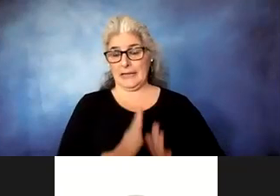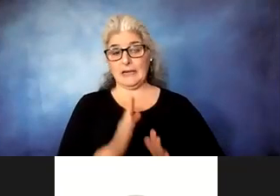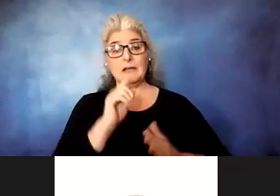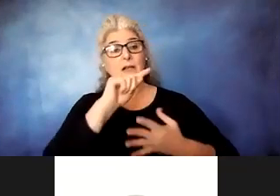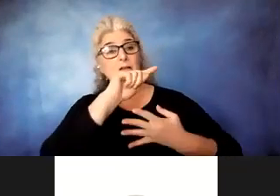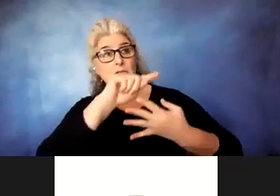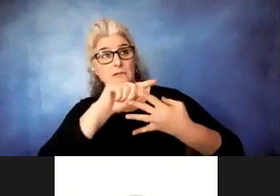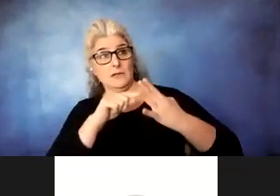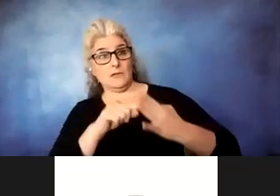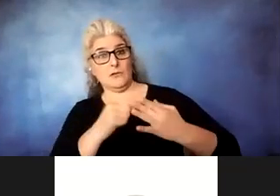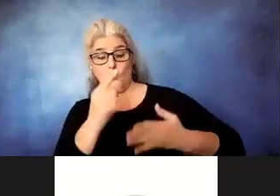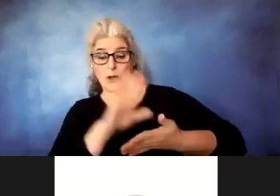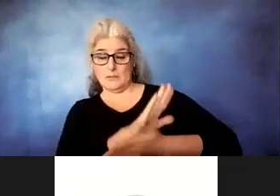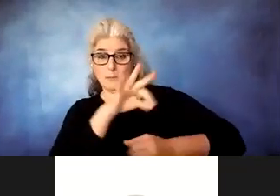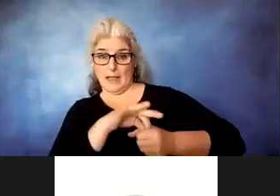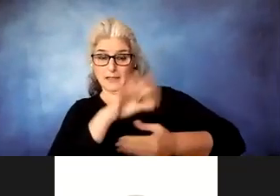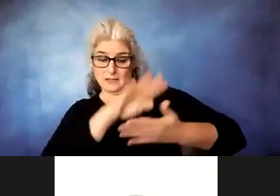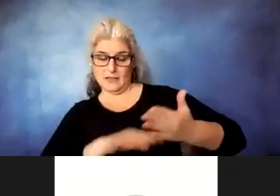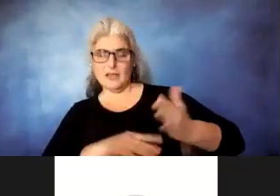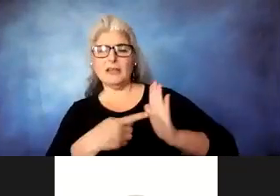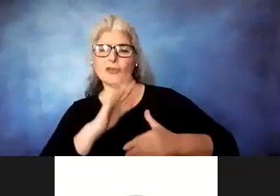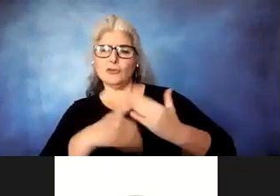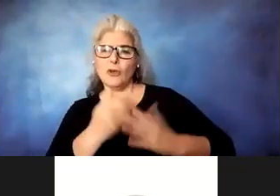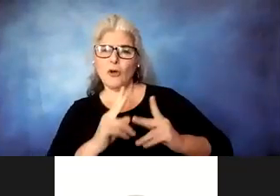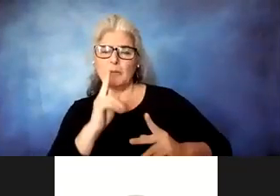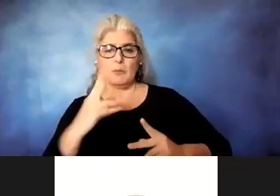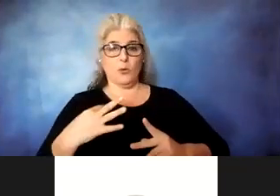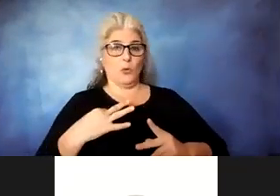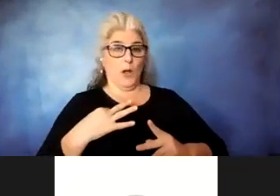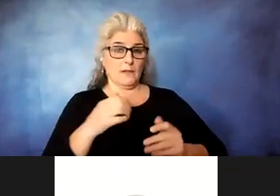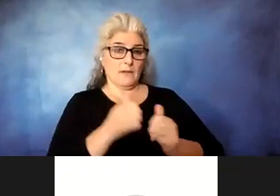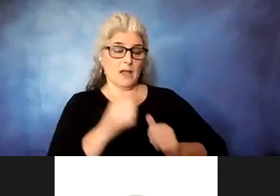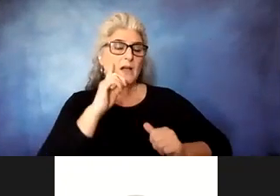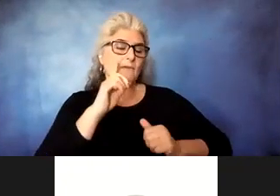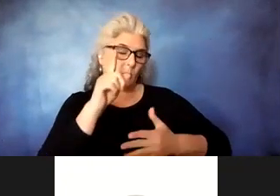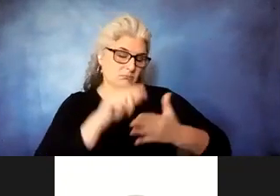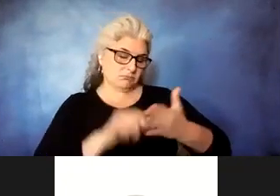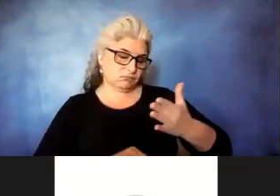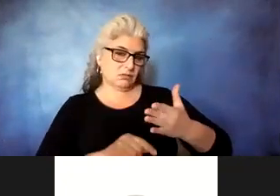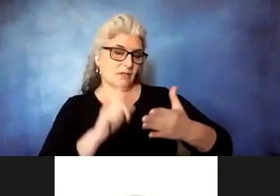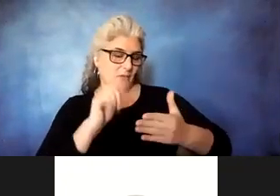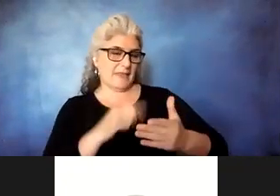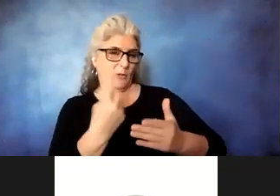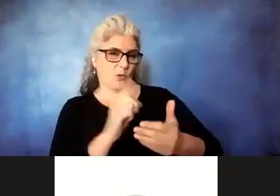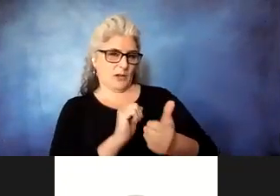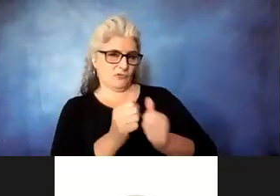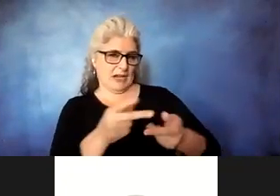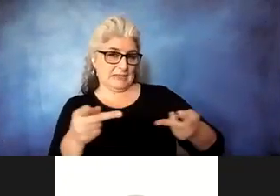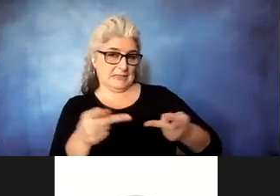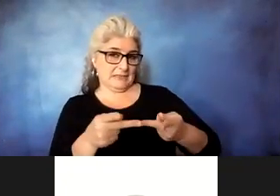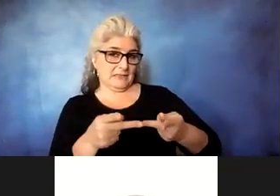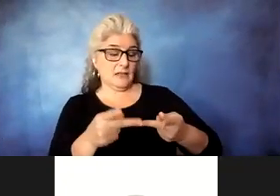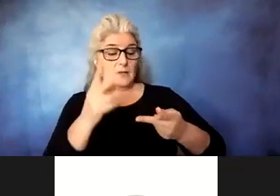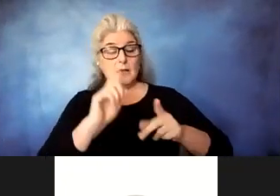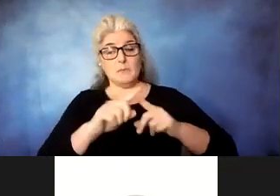qualify for the ballot for that race, but voters can rank a maximum of 5 candidates. So there may be more than